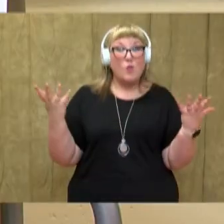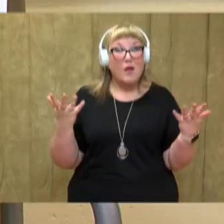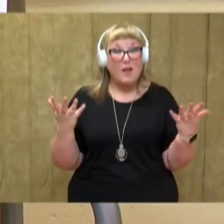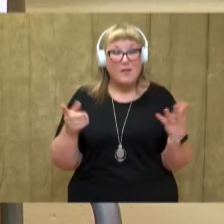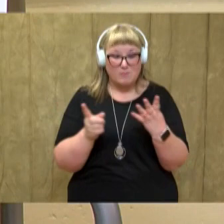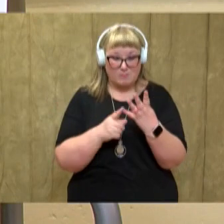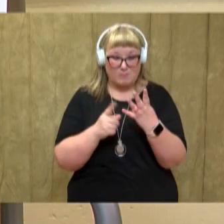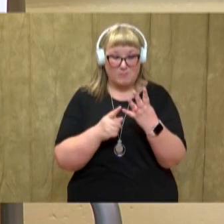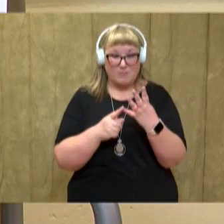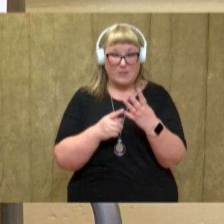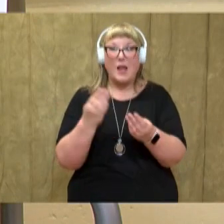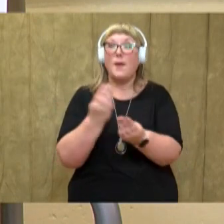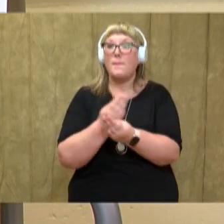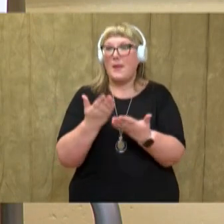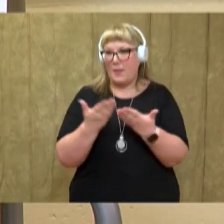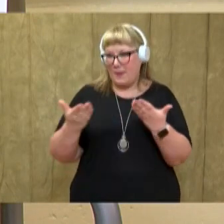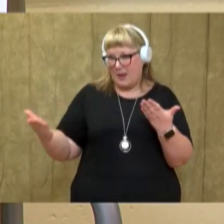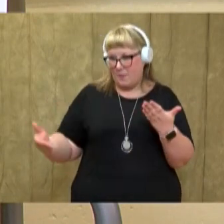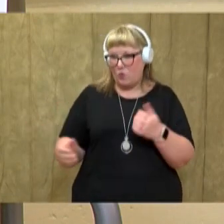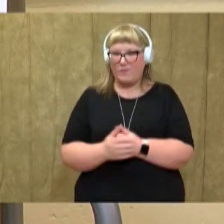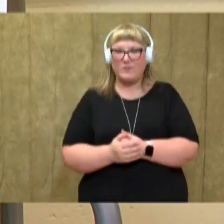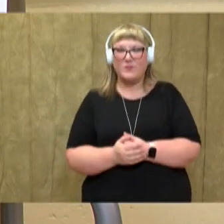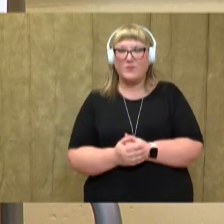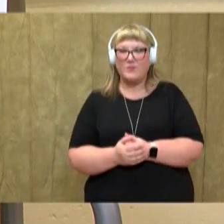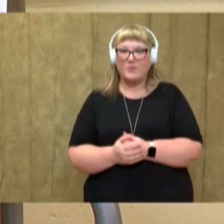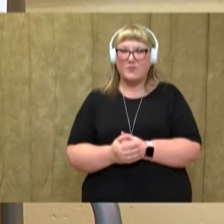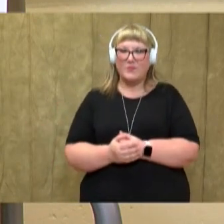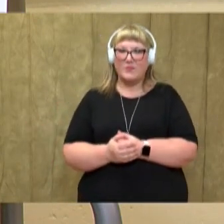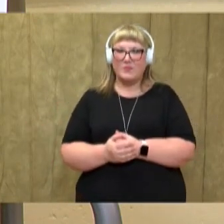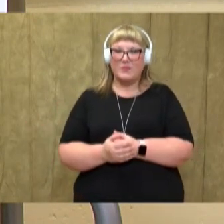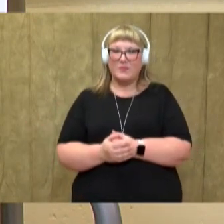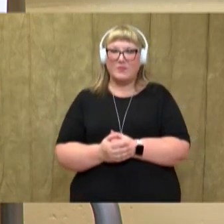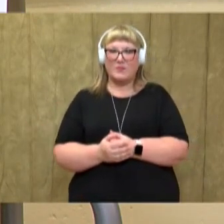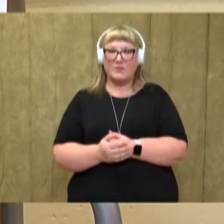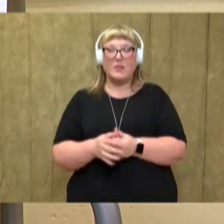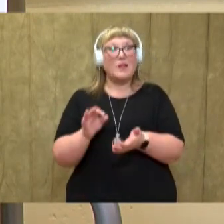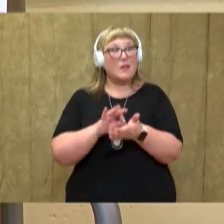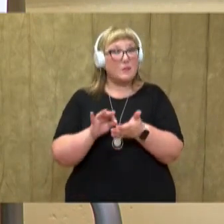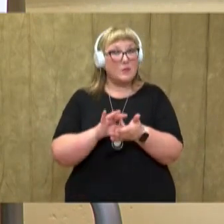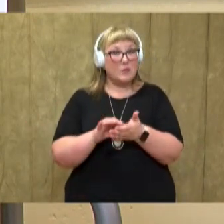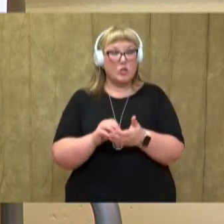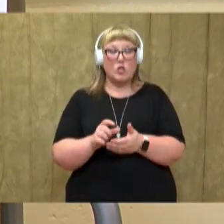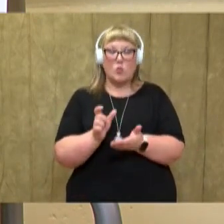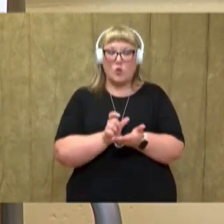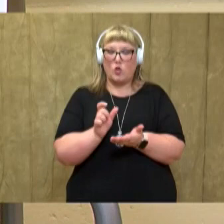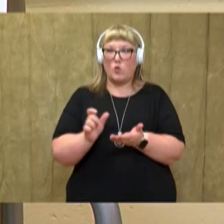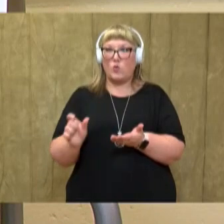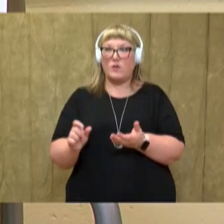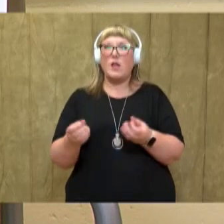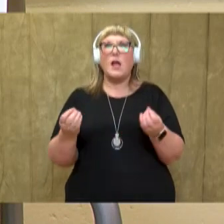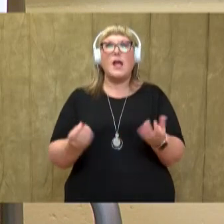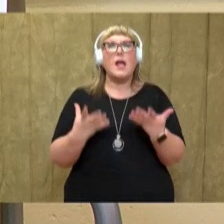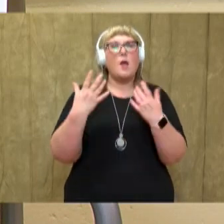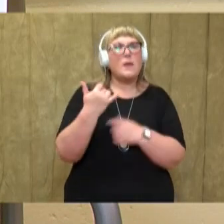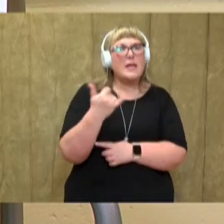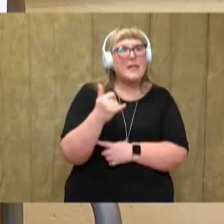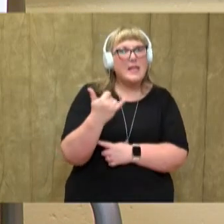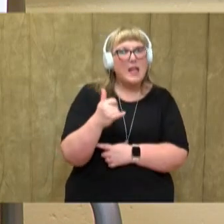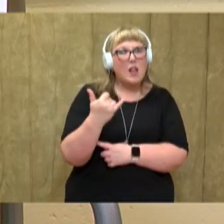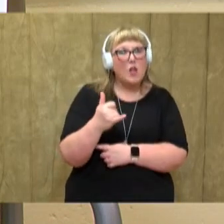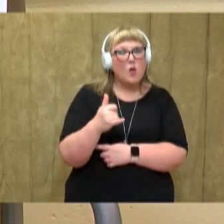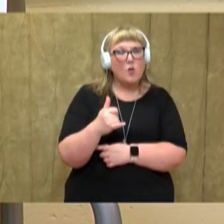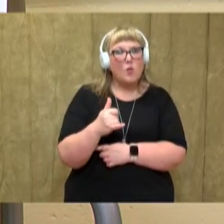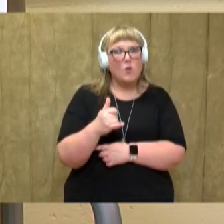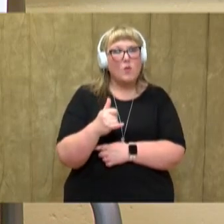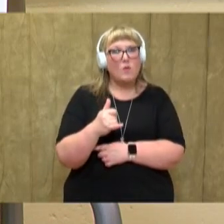is using our math manipulatives to represent our problem. So let's count with cubes. How many yellow cubes do I need to